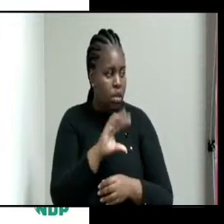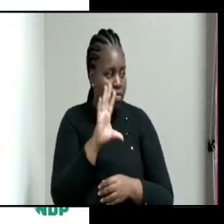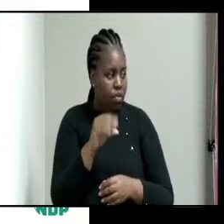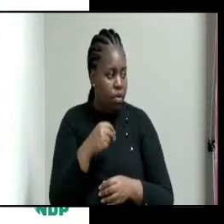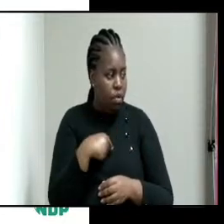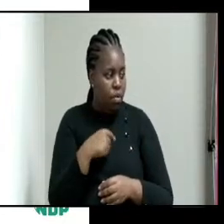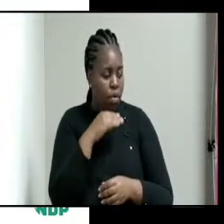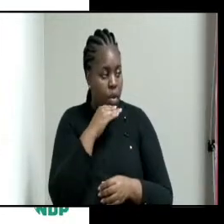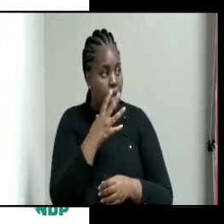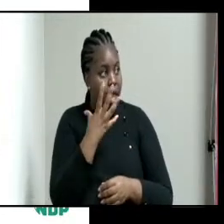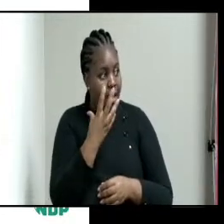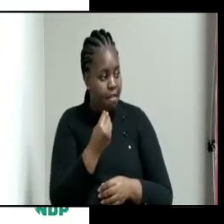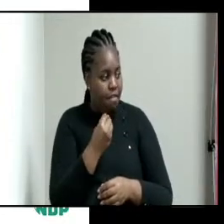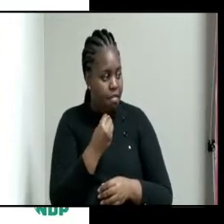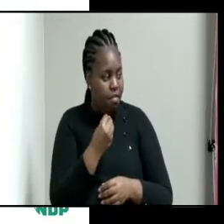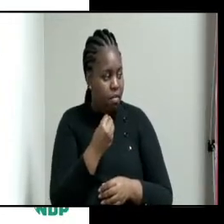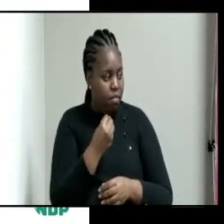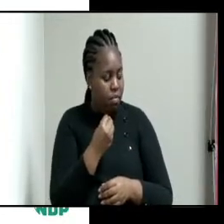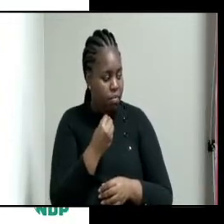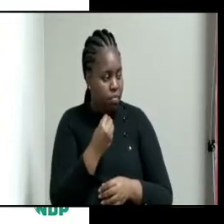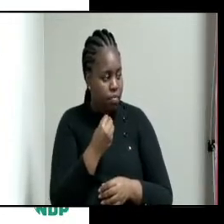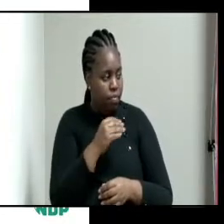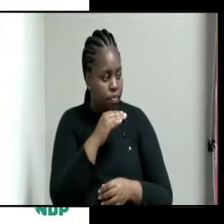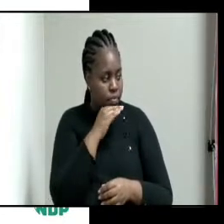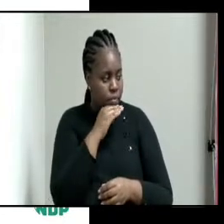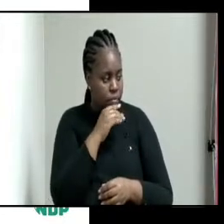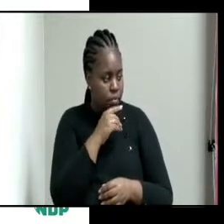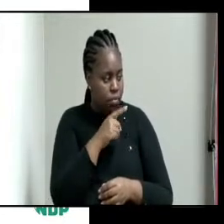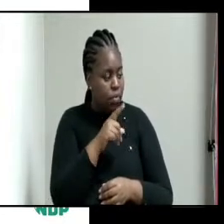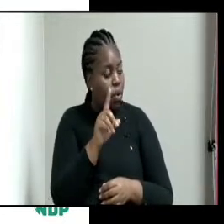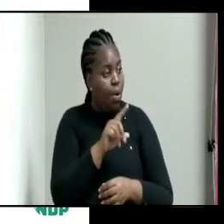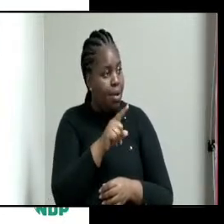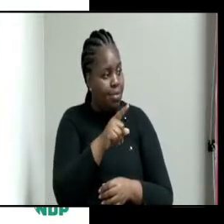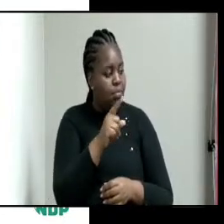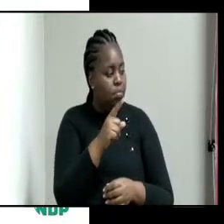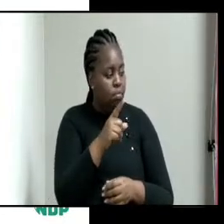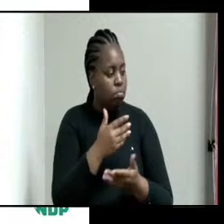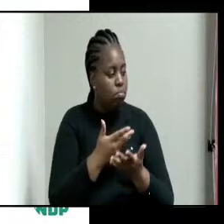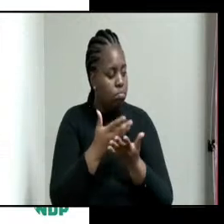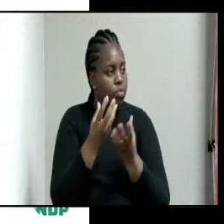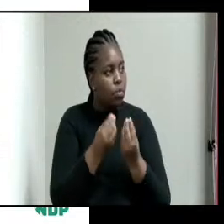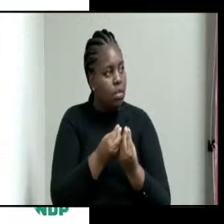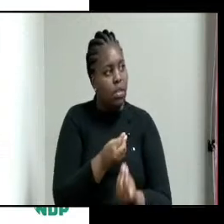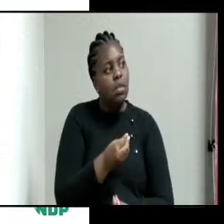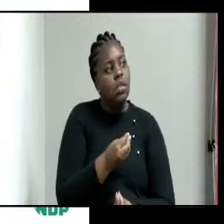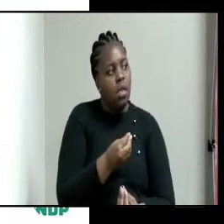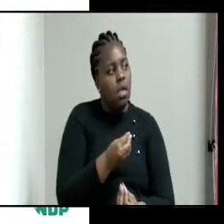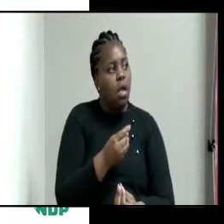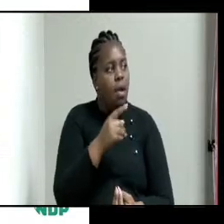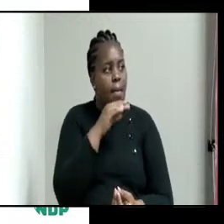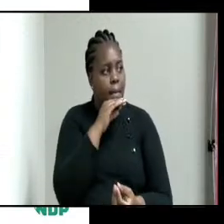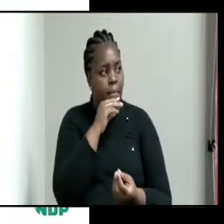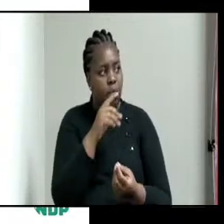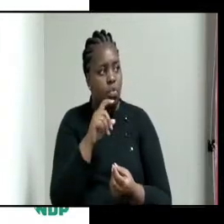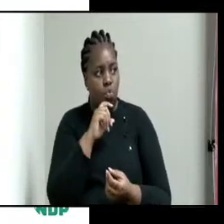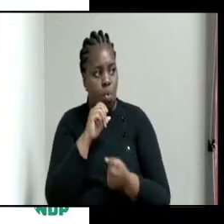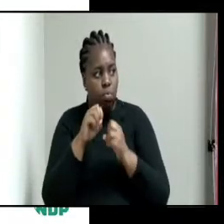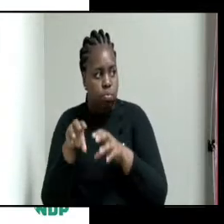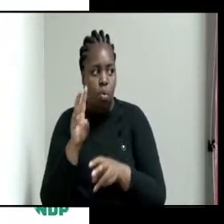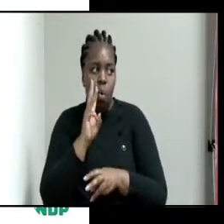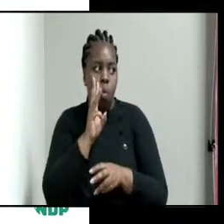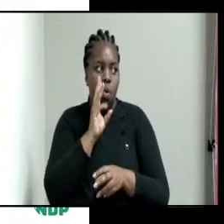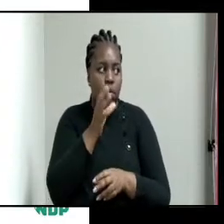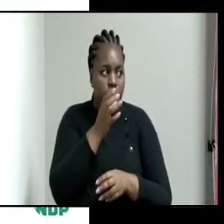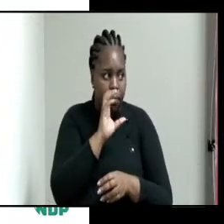an acronym that is well known in MODA as WASH, that talks to sanitation, waste disposal, drinking